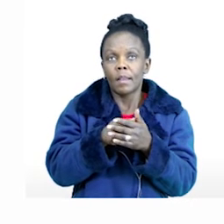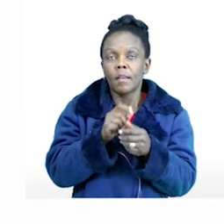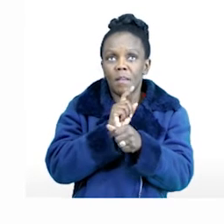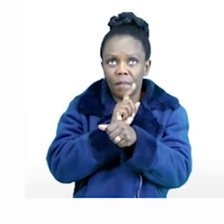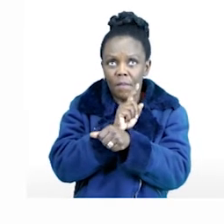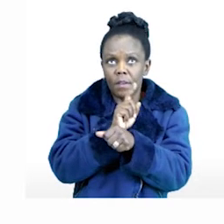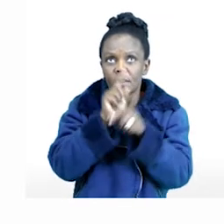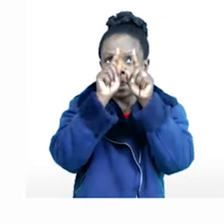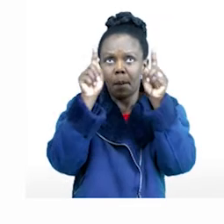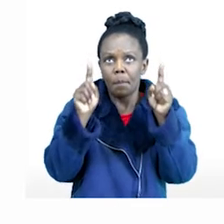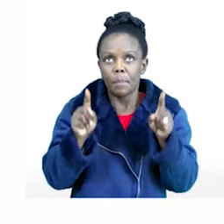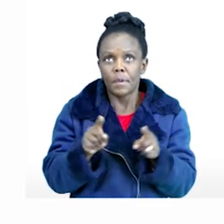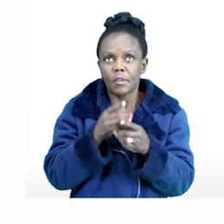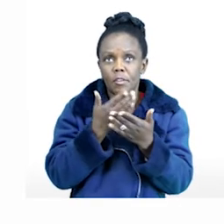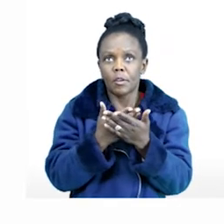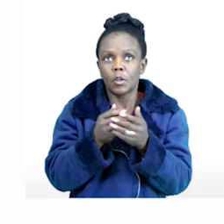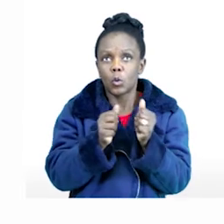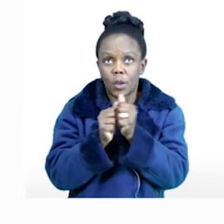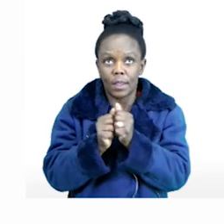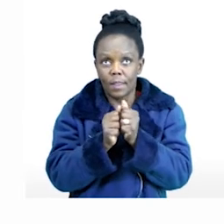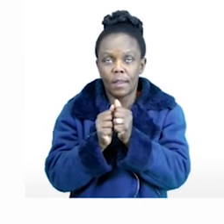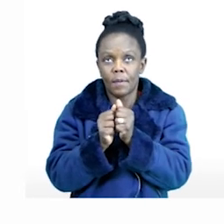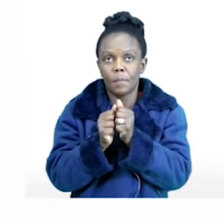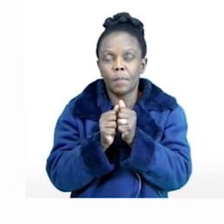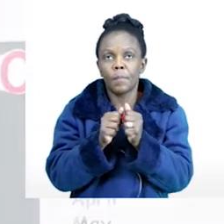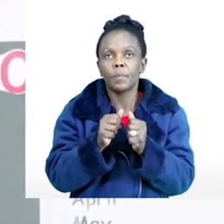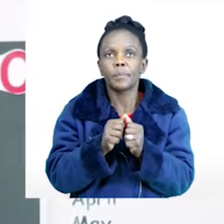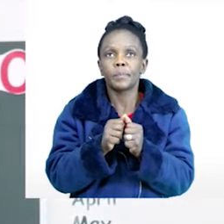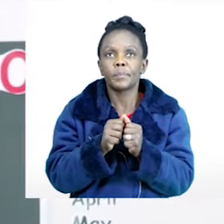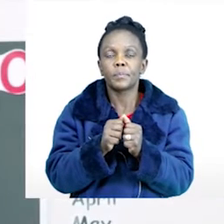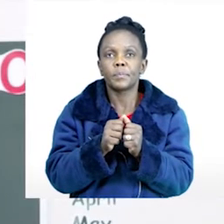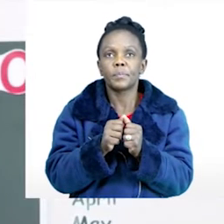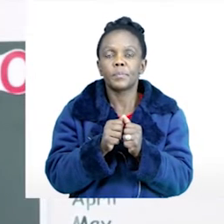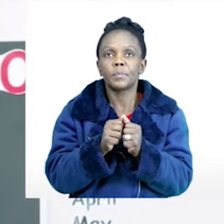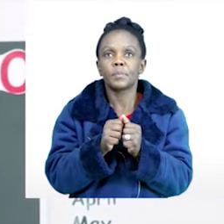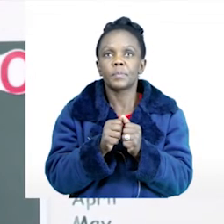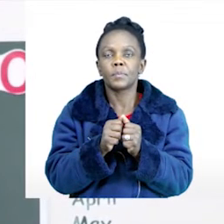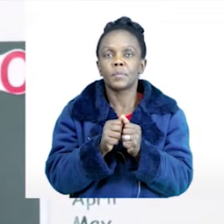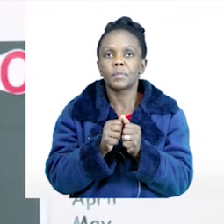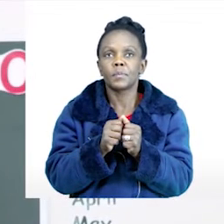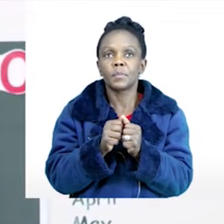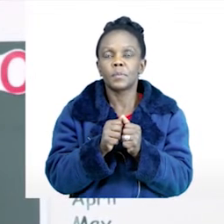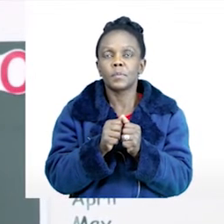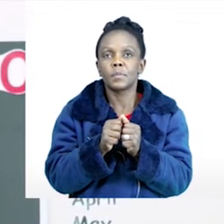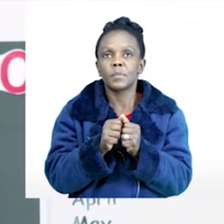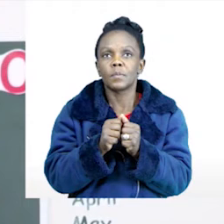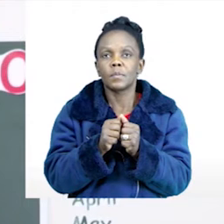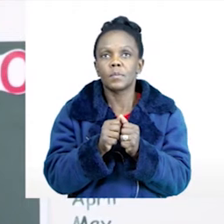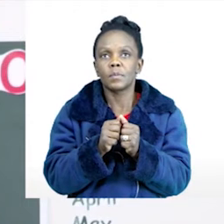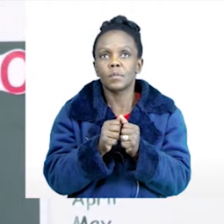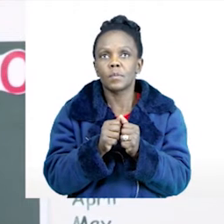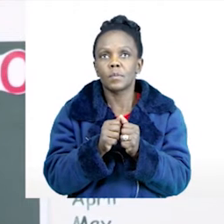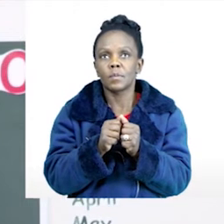the rest by yourselves. Let's take a look at the board. Now with the first one, the